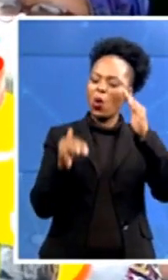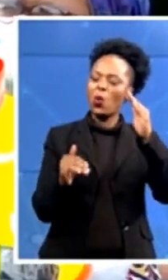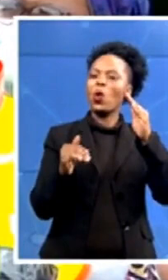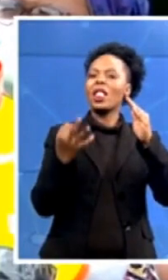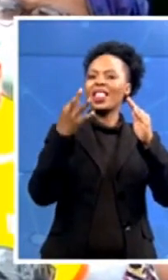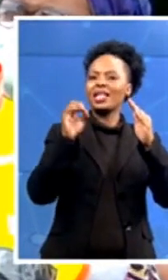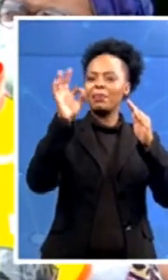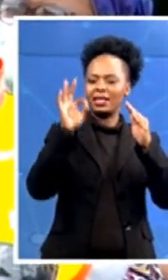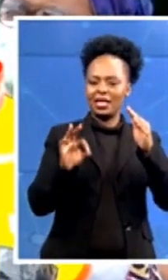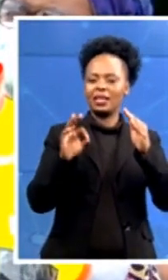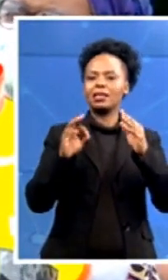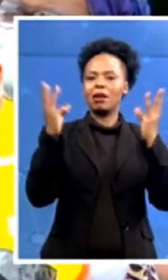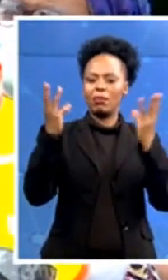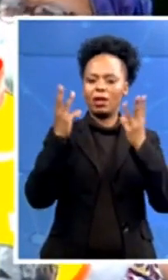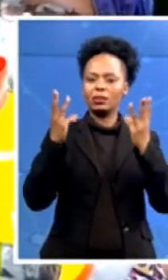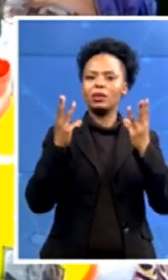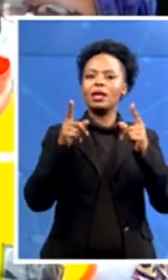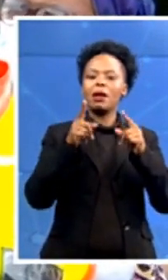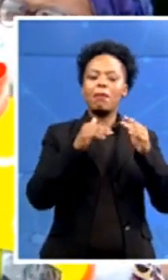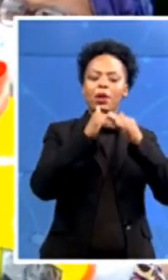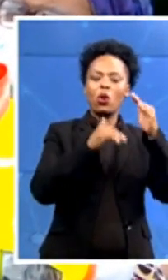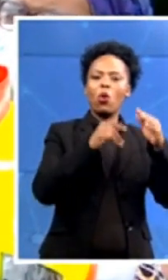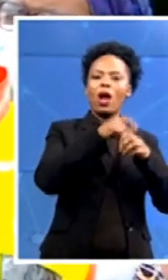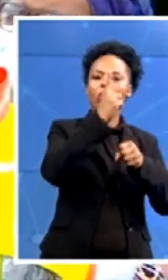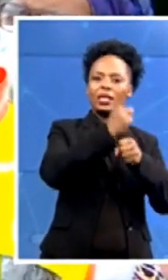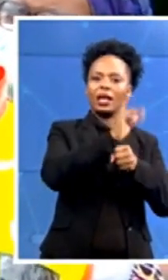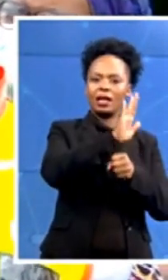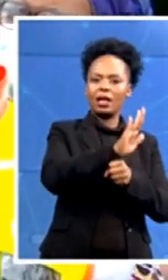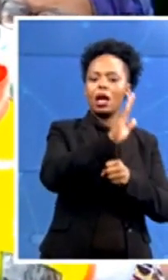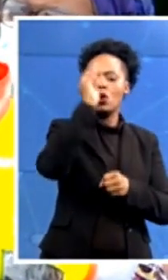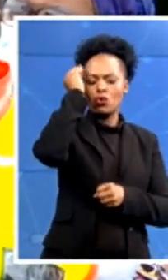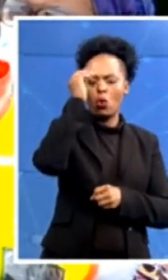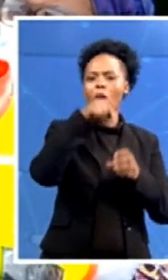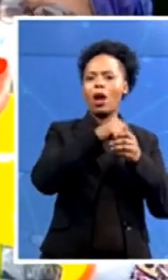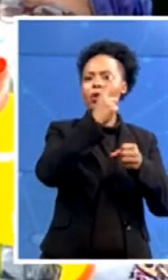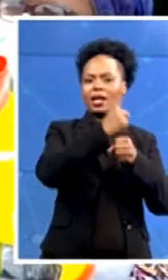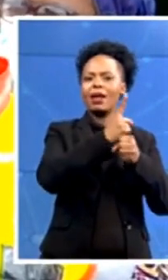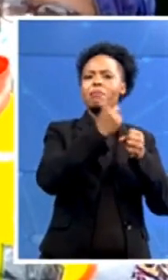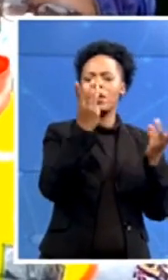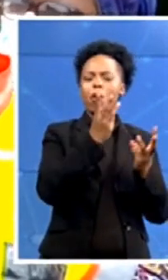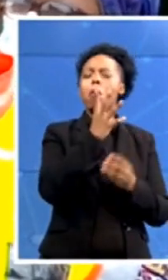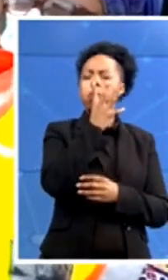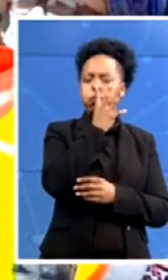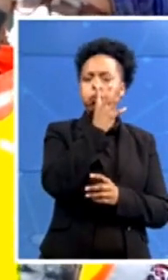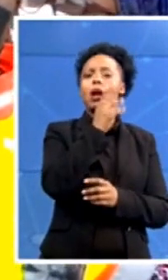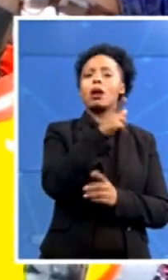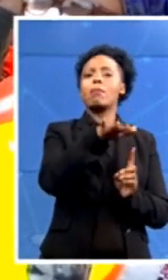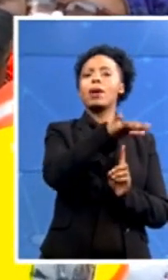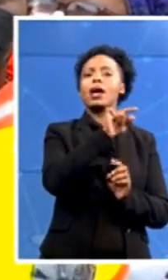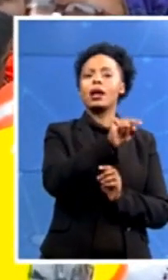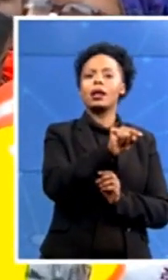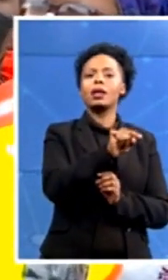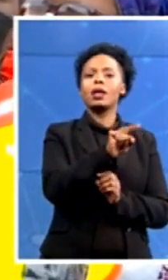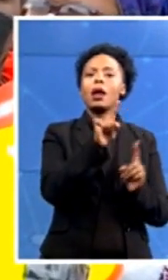Gauteng. Although, of course, we know Gauteng is the highest population. So we're really working closely with the team